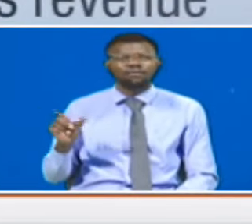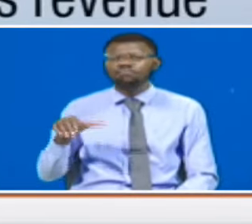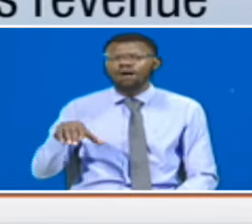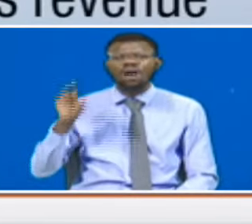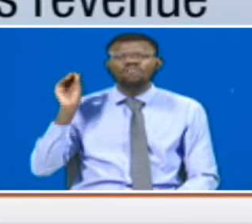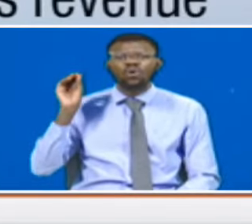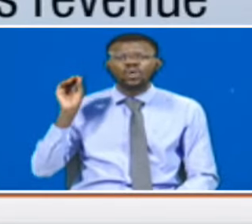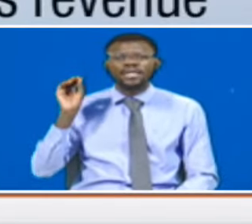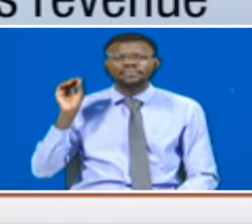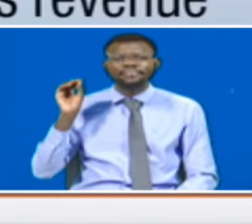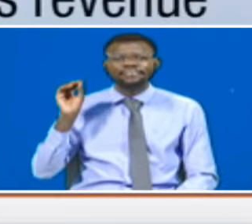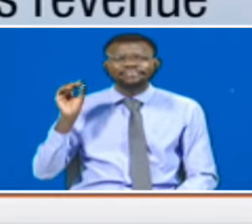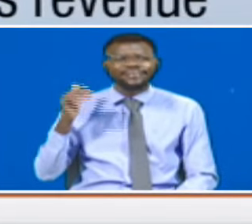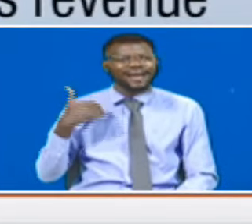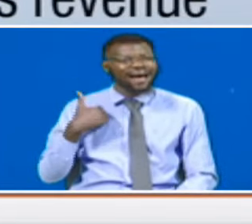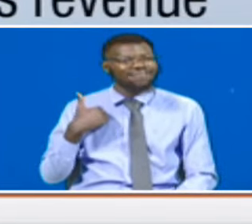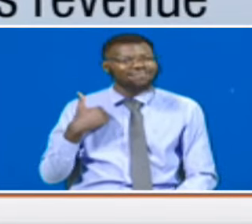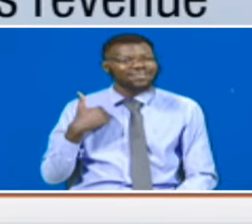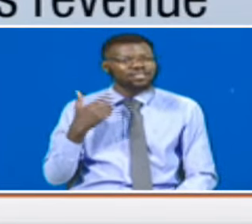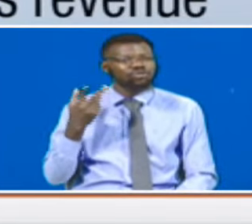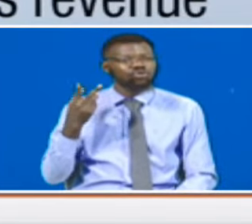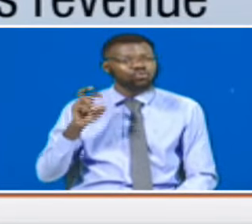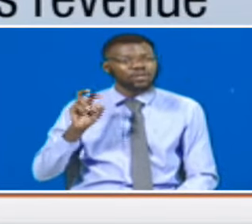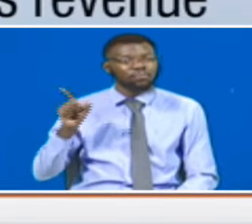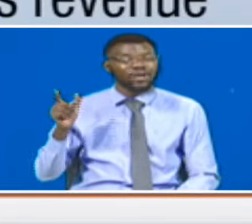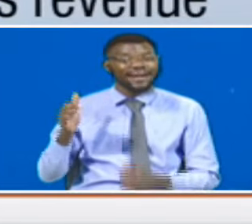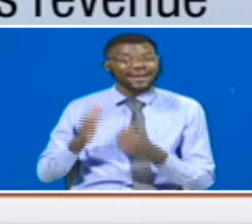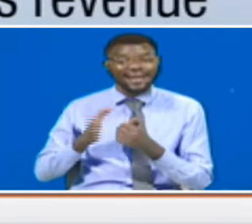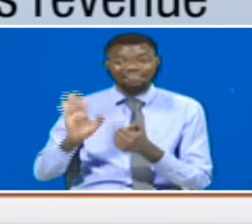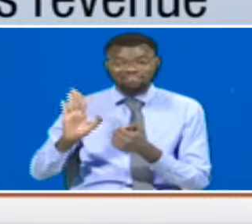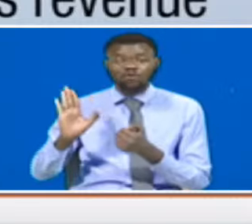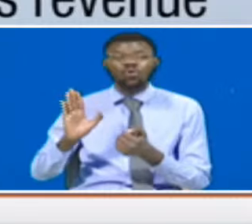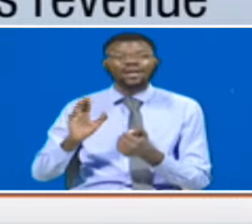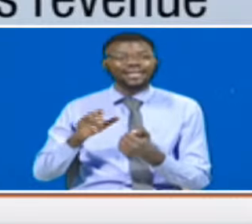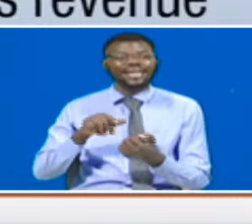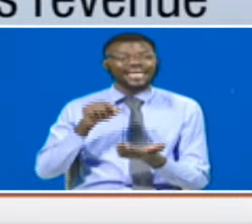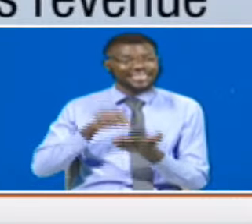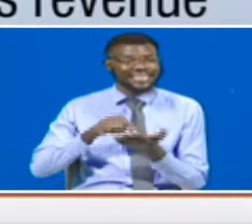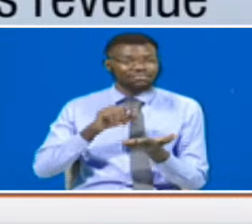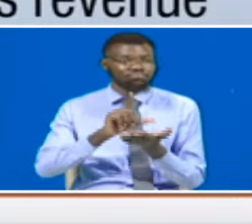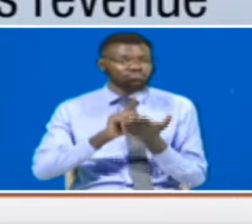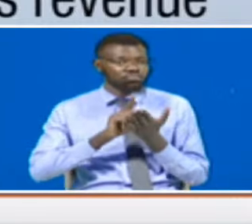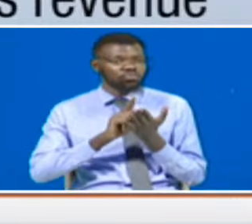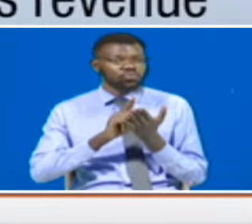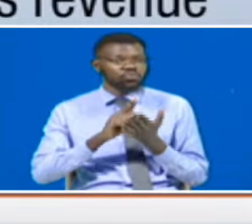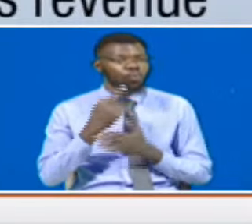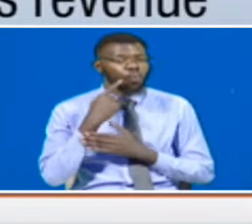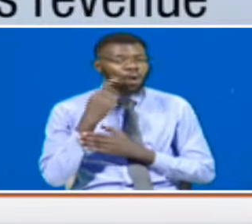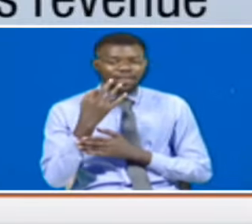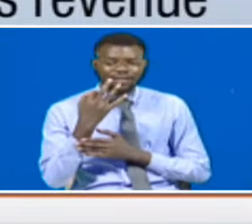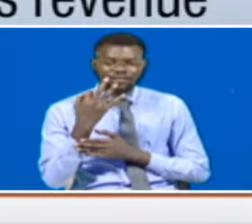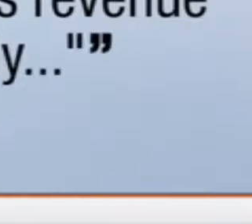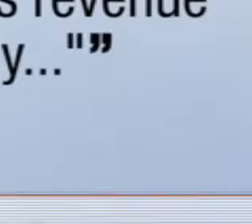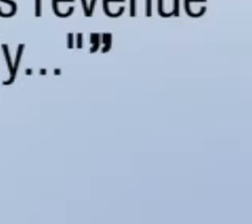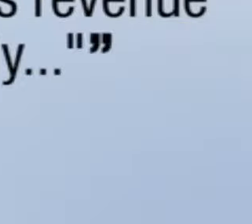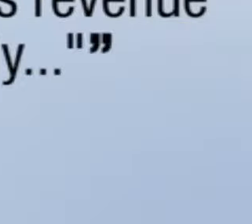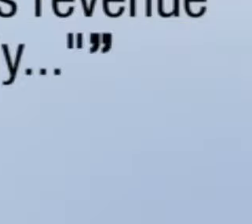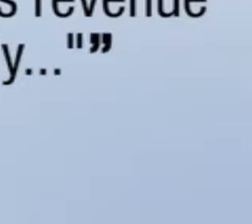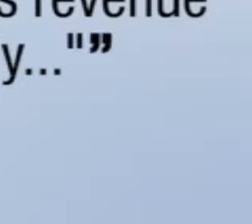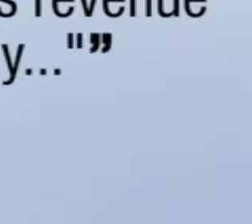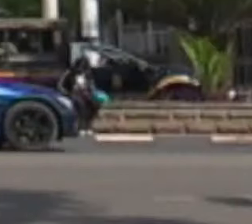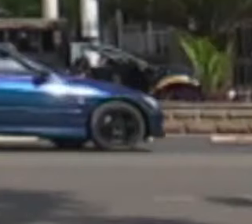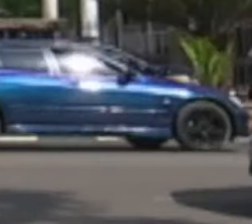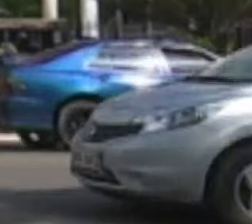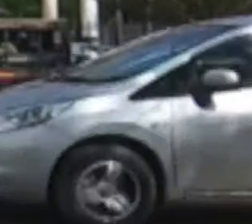a combined debt of ₦20.9 billion owed to 132 lawyers in the form of legal